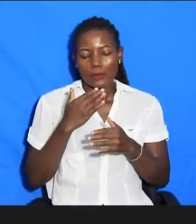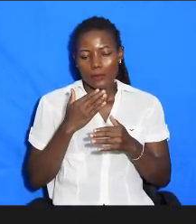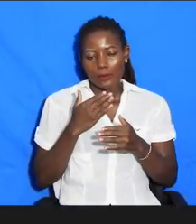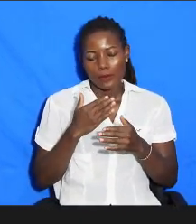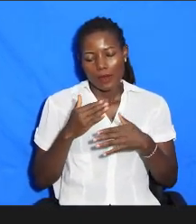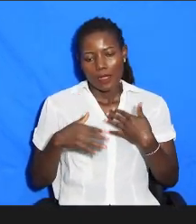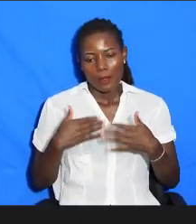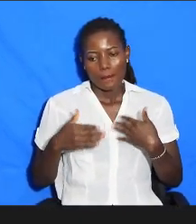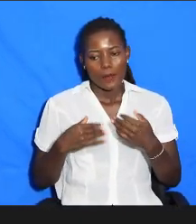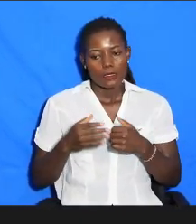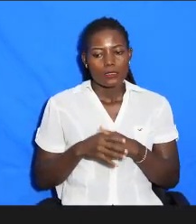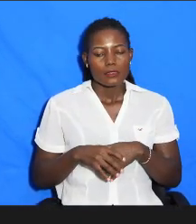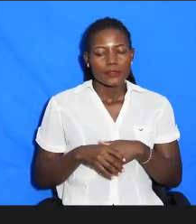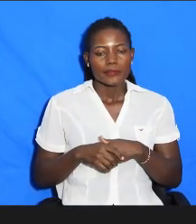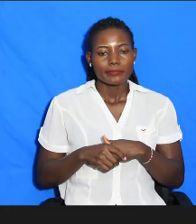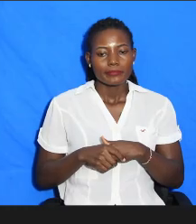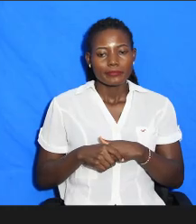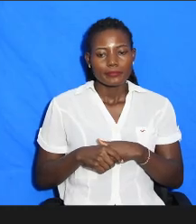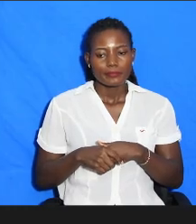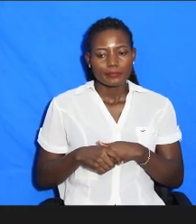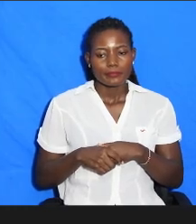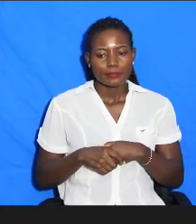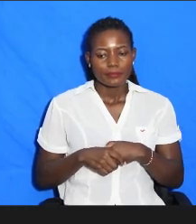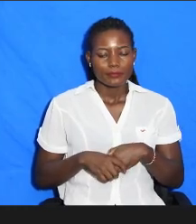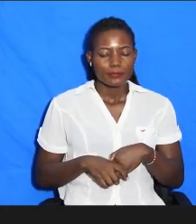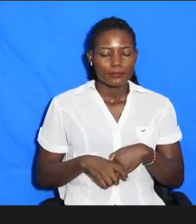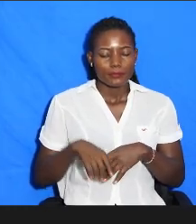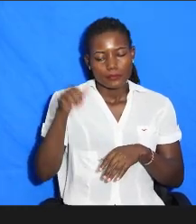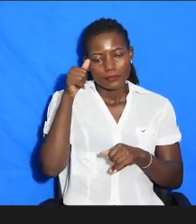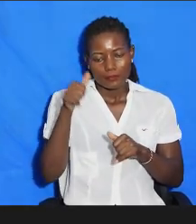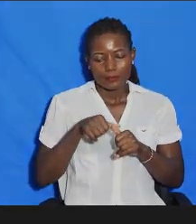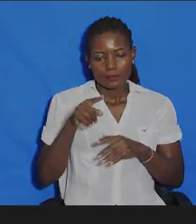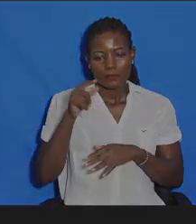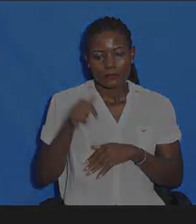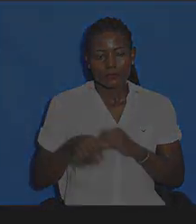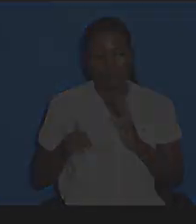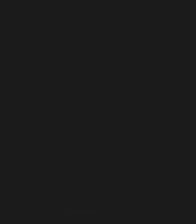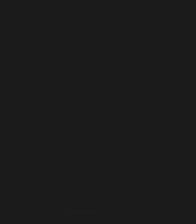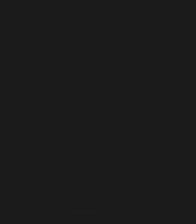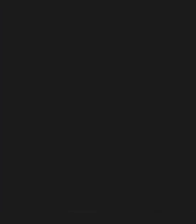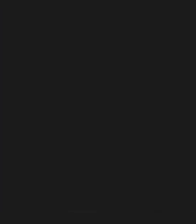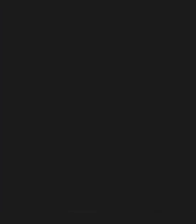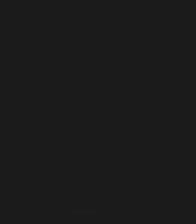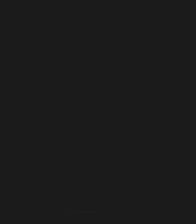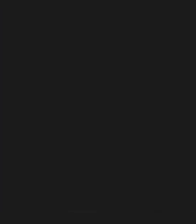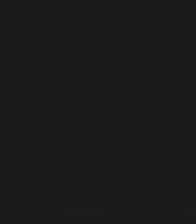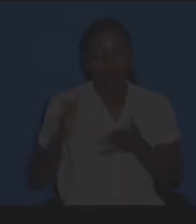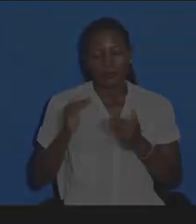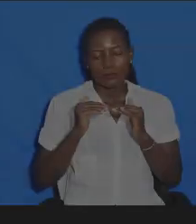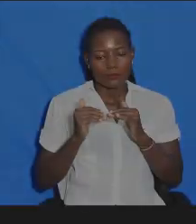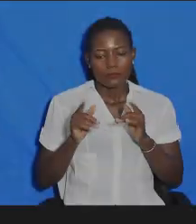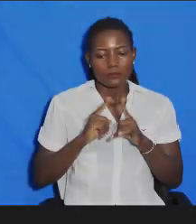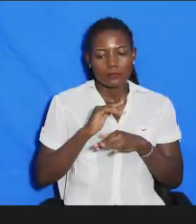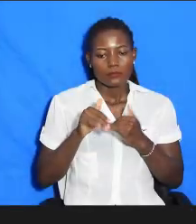And you're really having to represent your country at a bigger stage and everyone is watching you and you're ready